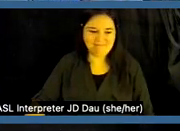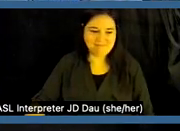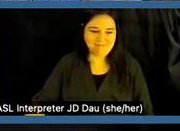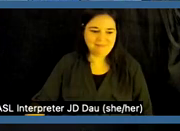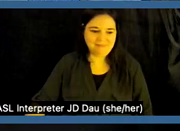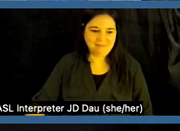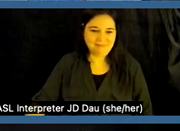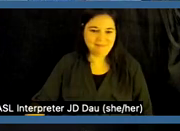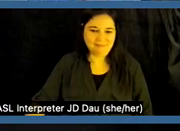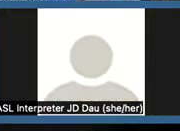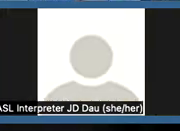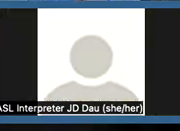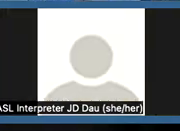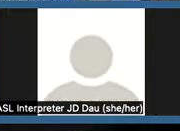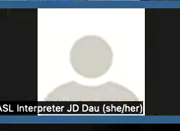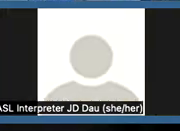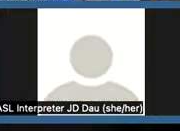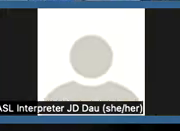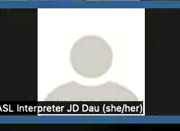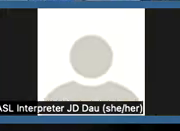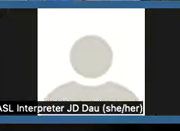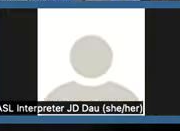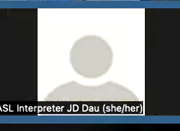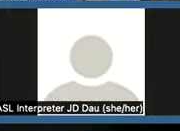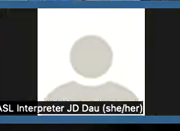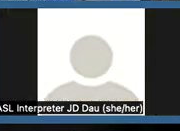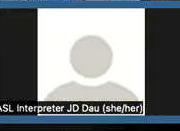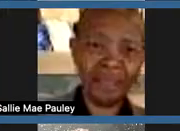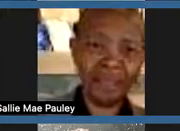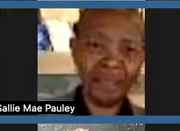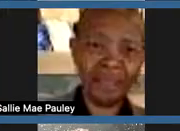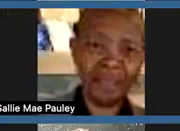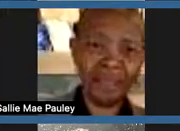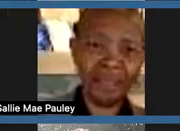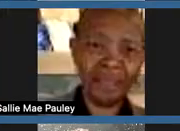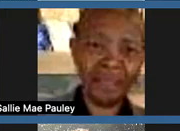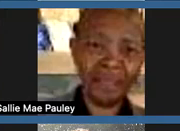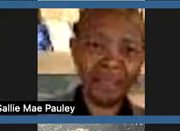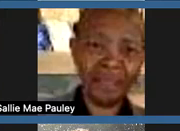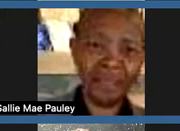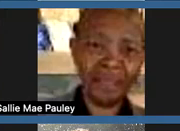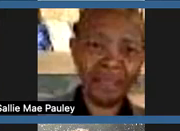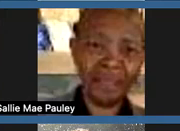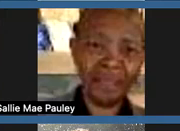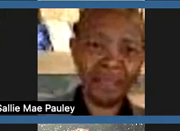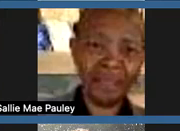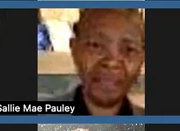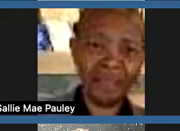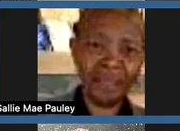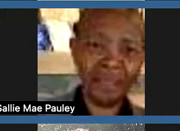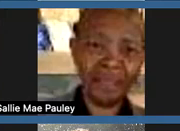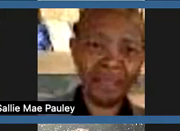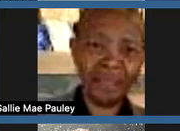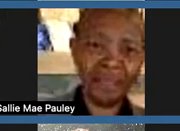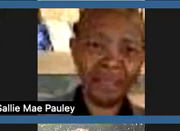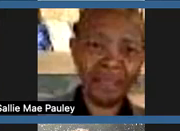I have a few questions, and I should have written them down. Going back to, I was the one that asked about